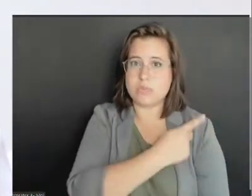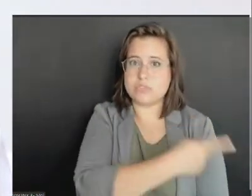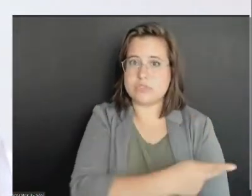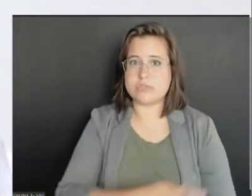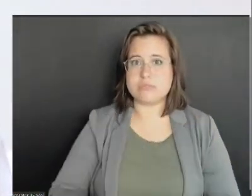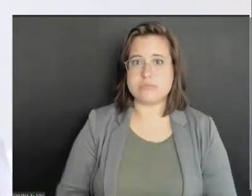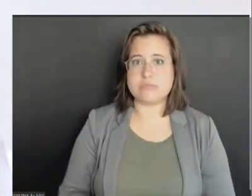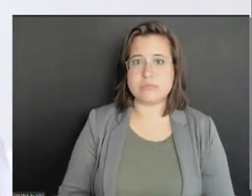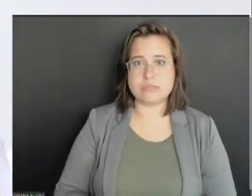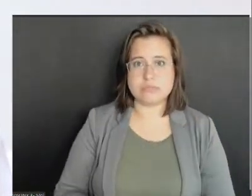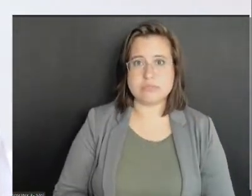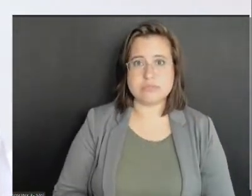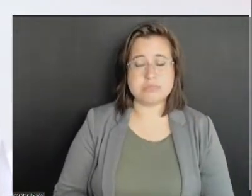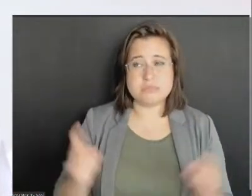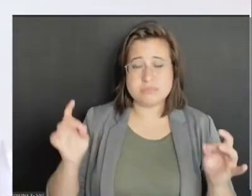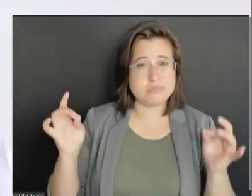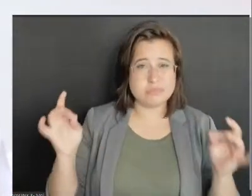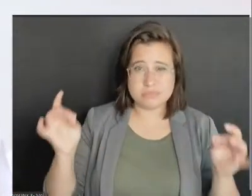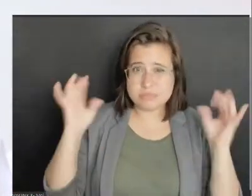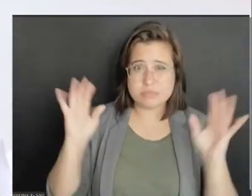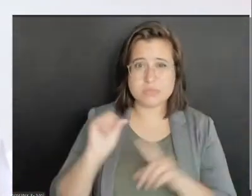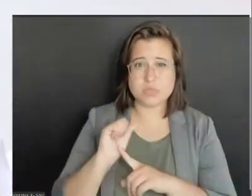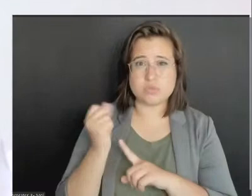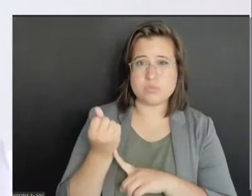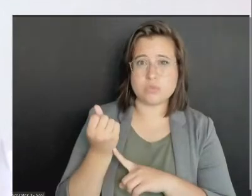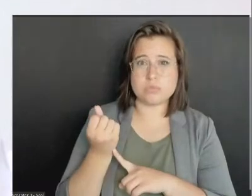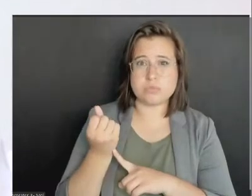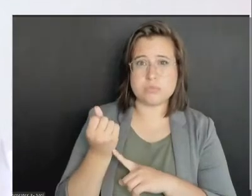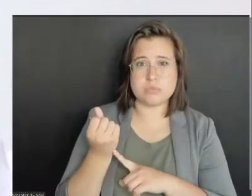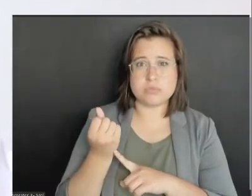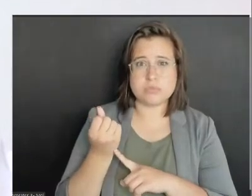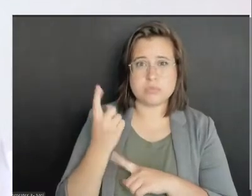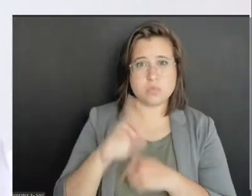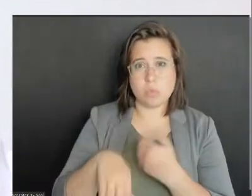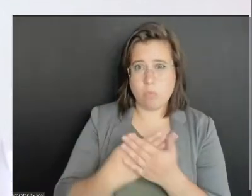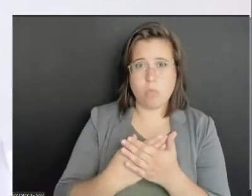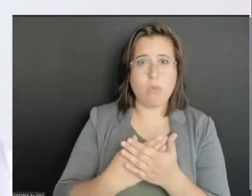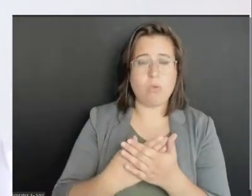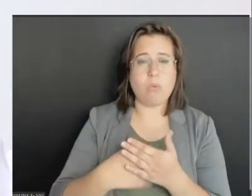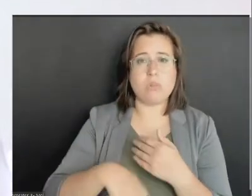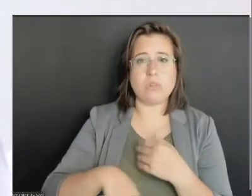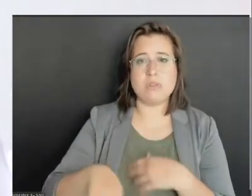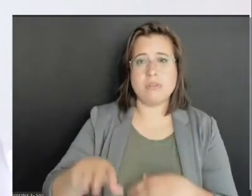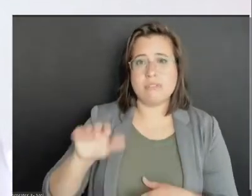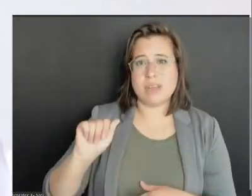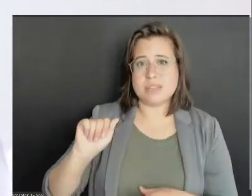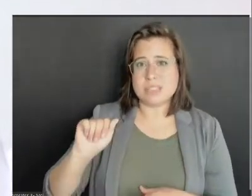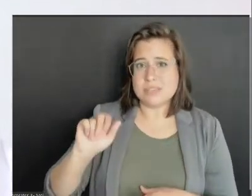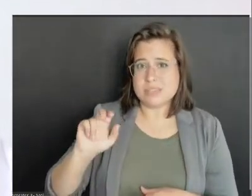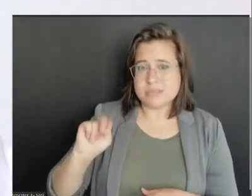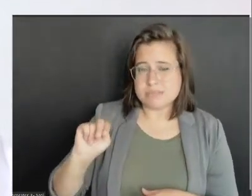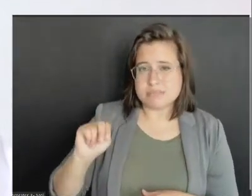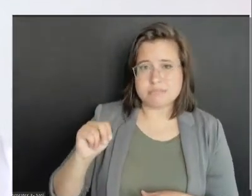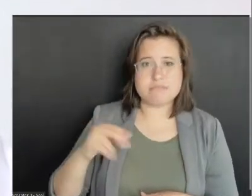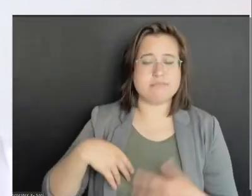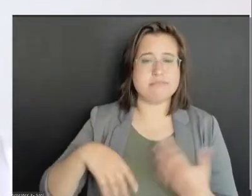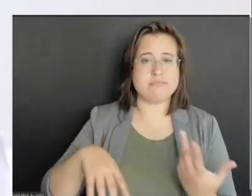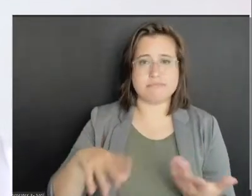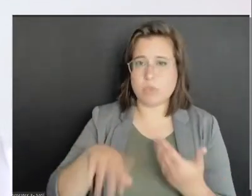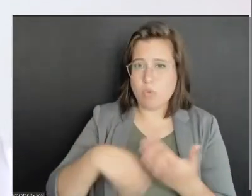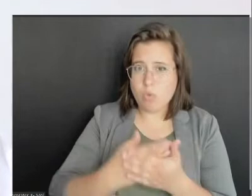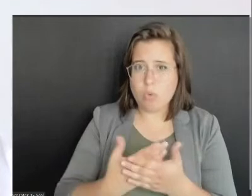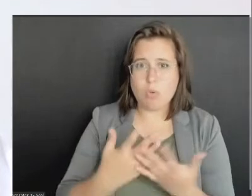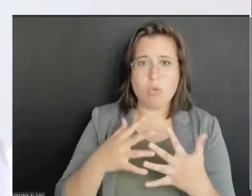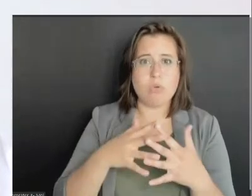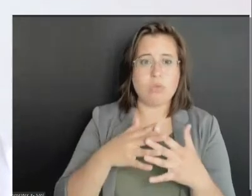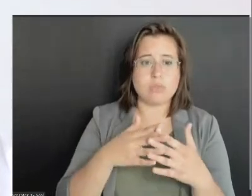This is a terrible situation for all Alaskan Native American Indian people, as they have higher